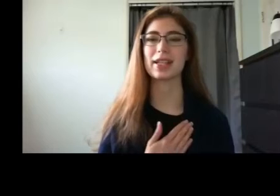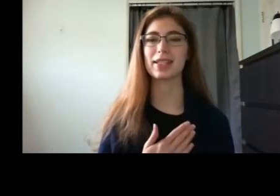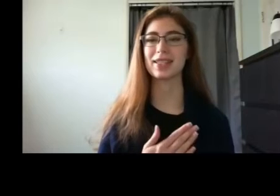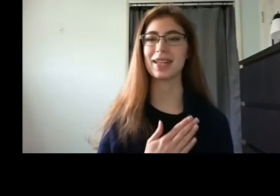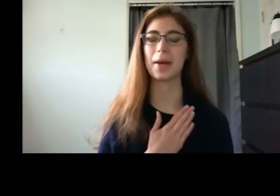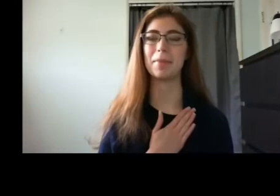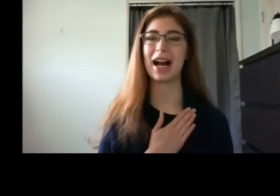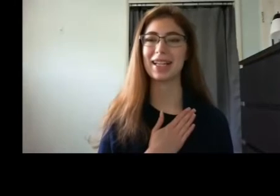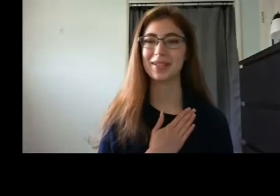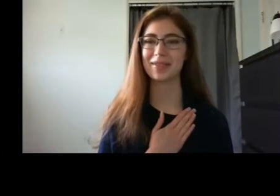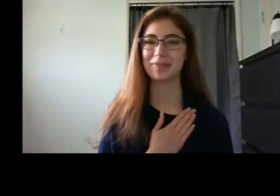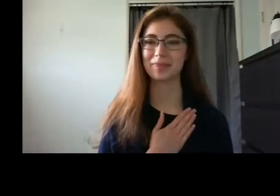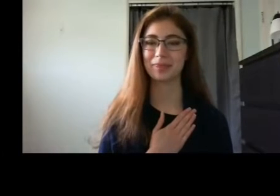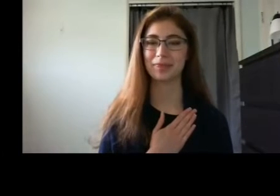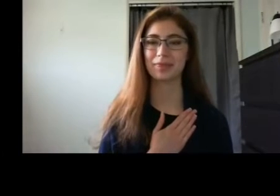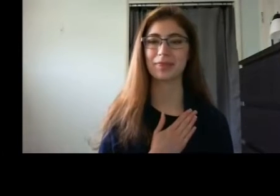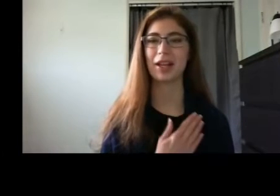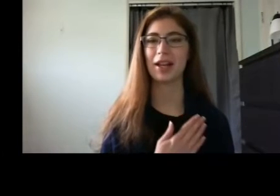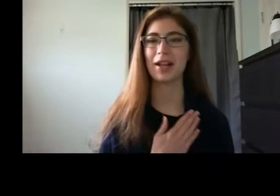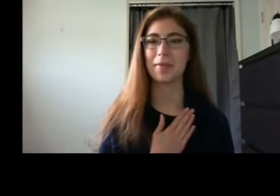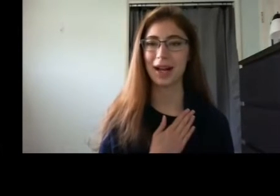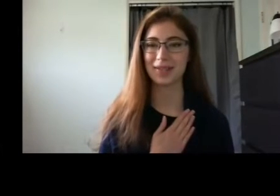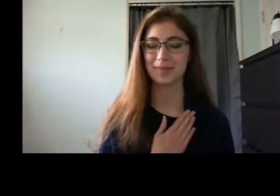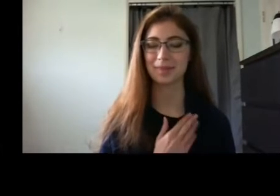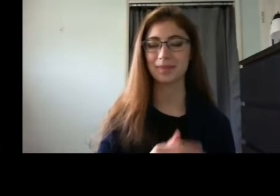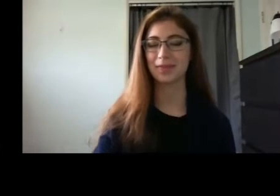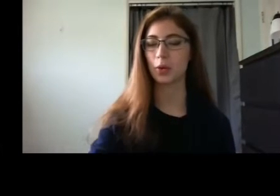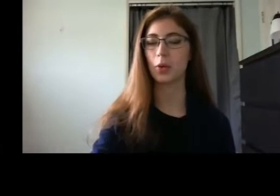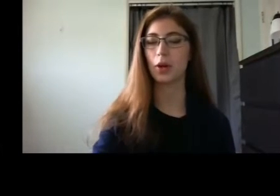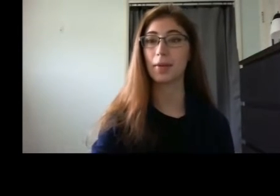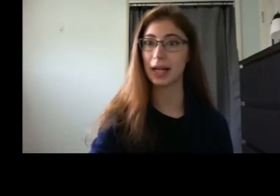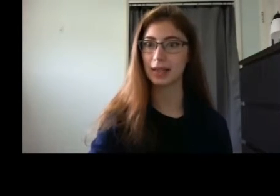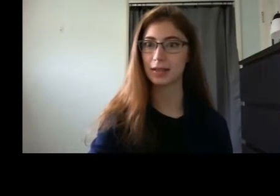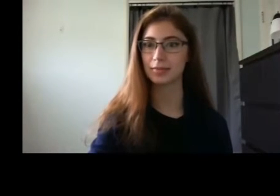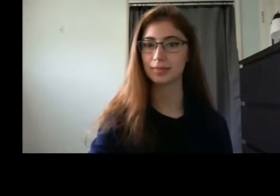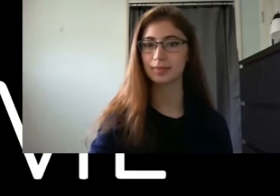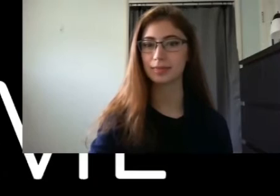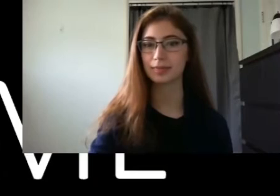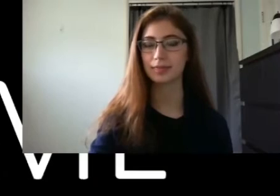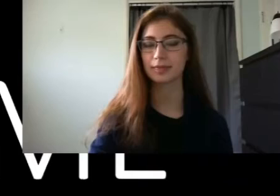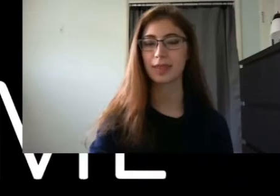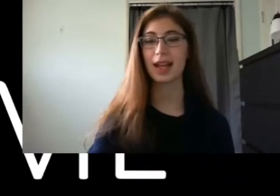your chest. My. My. Or mine.